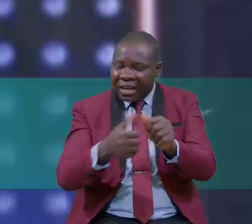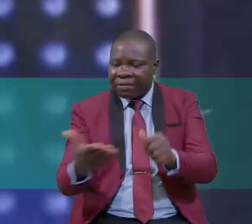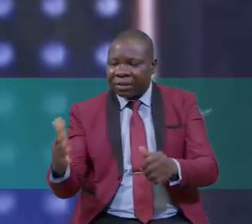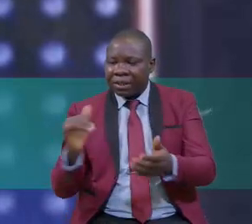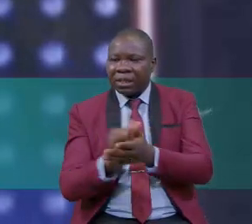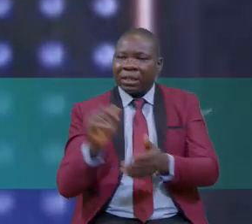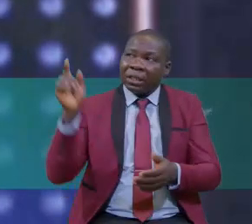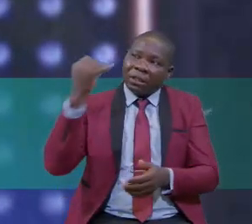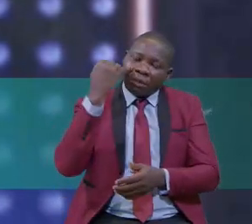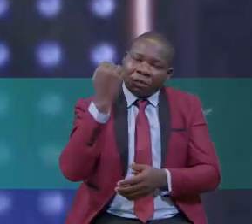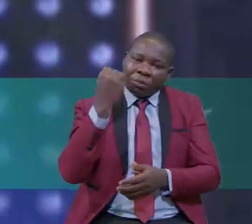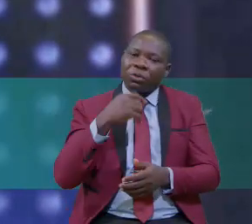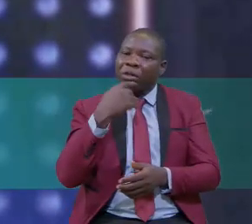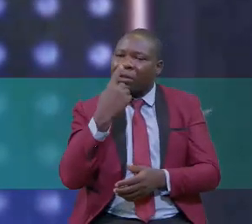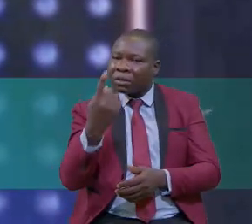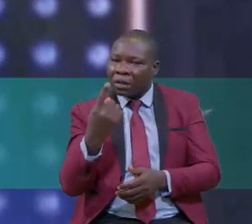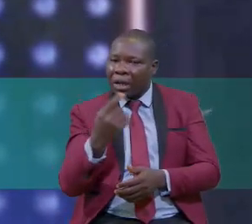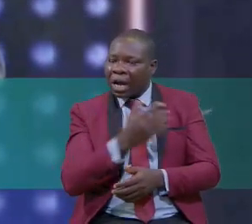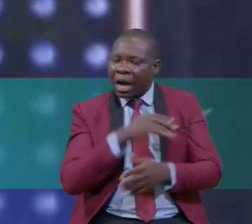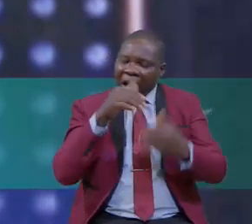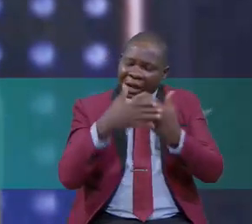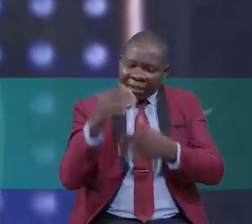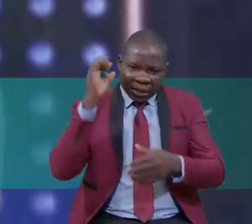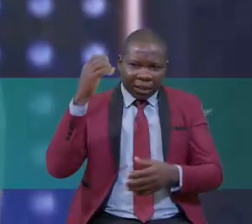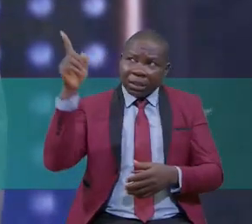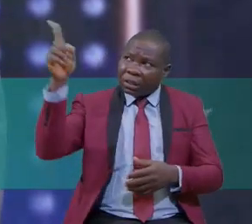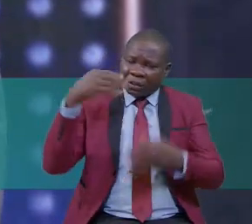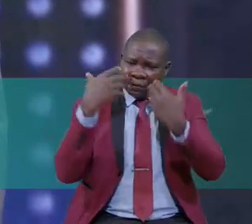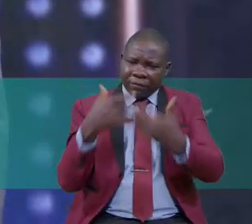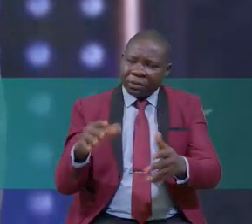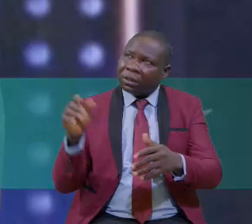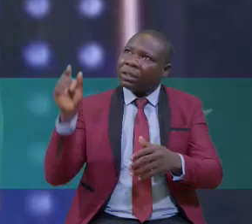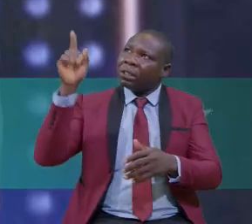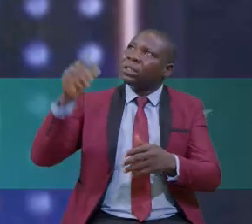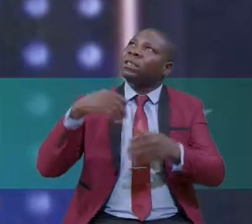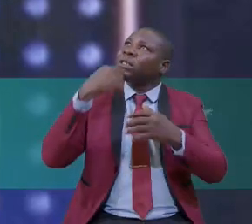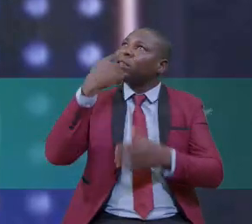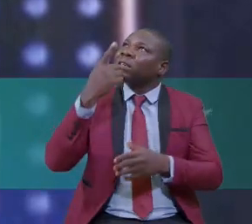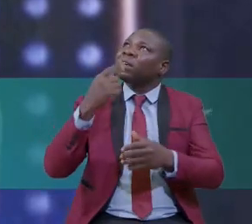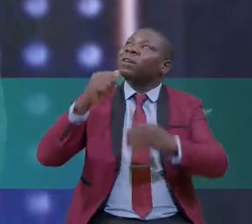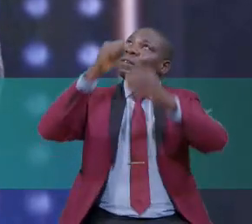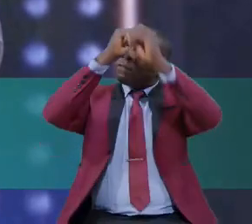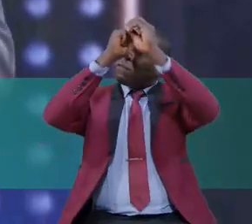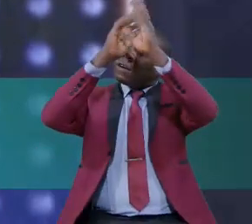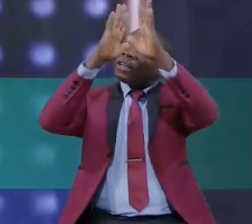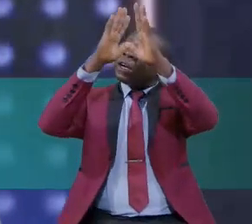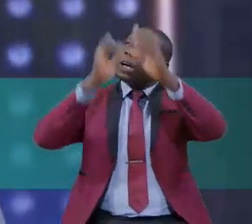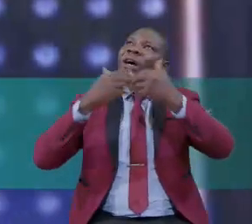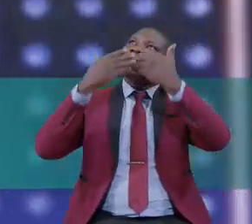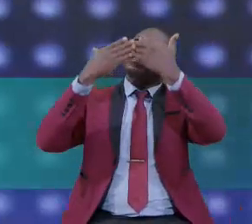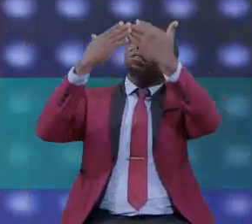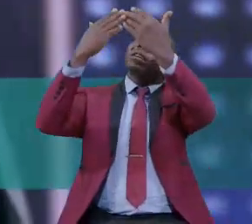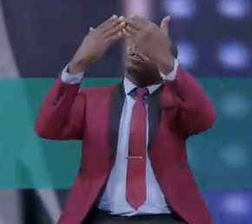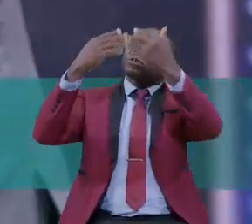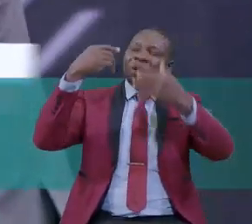have finished what you gave me to do." Because it was fearless, it was faithful. And the